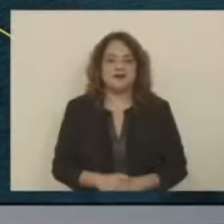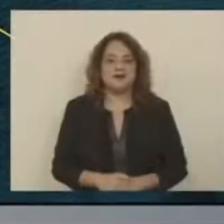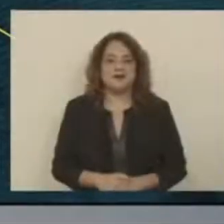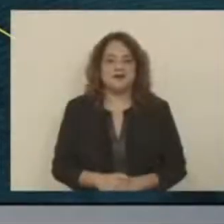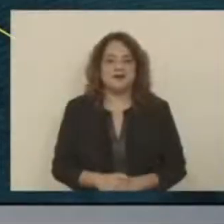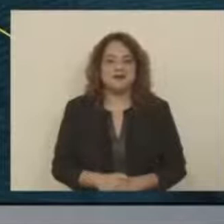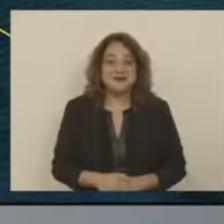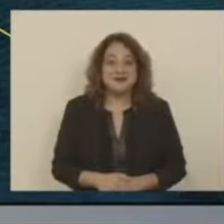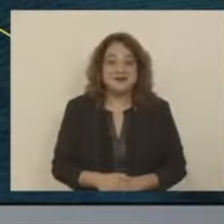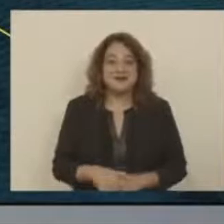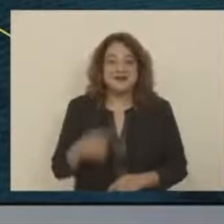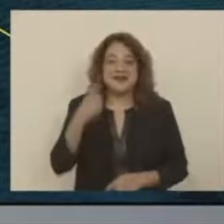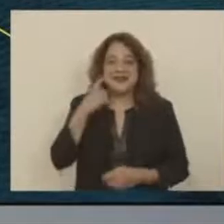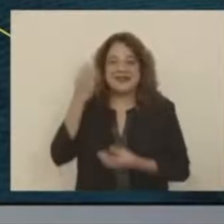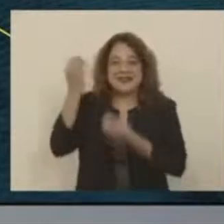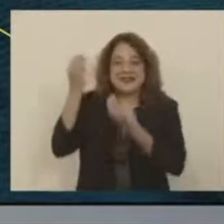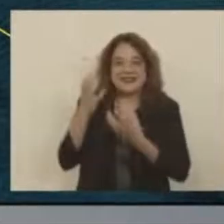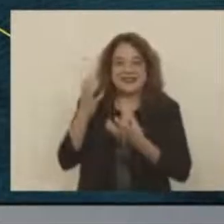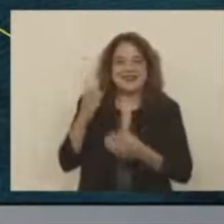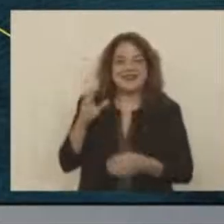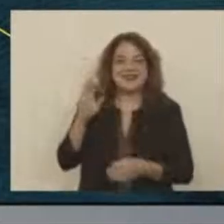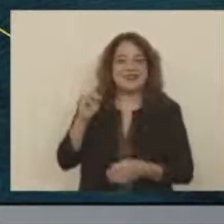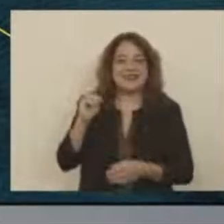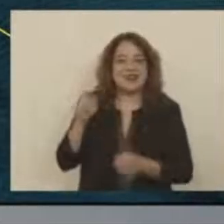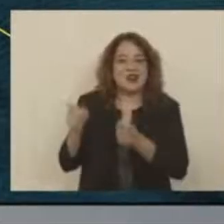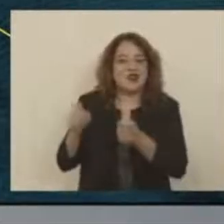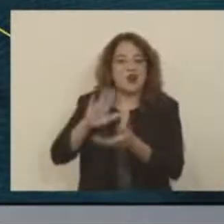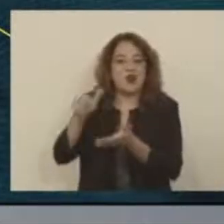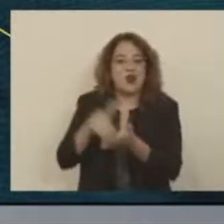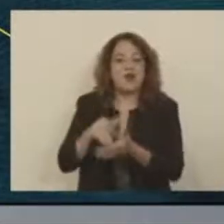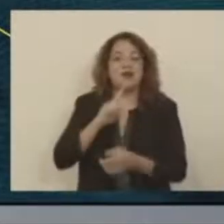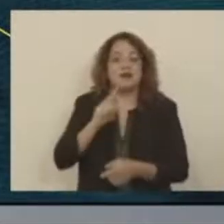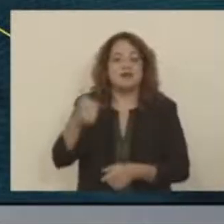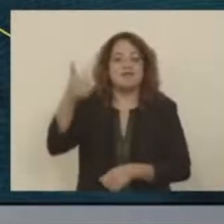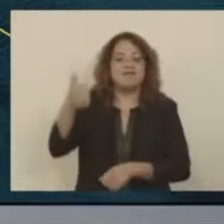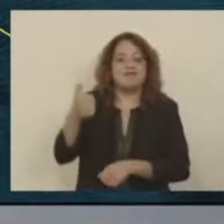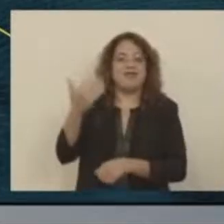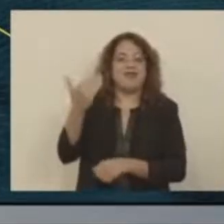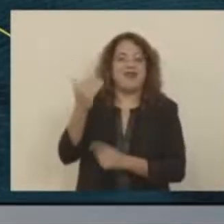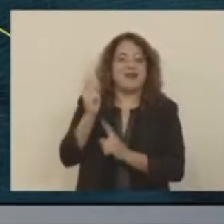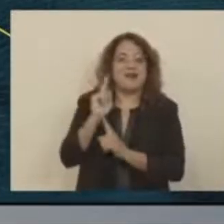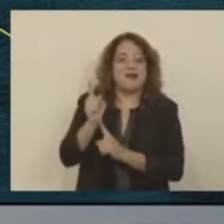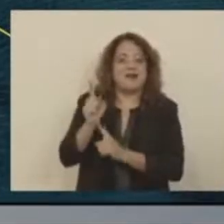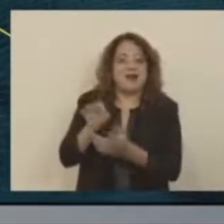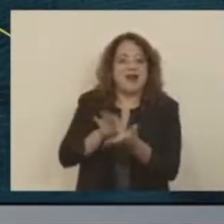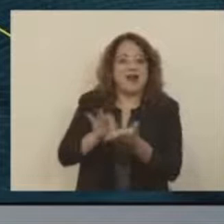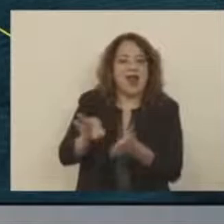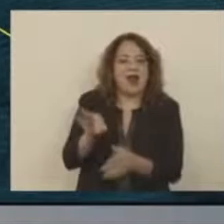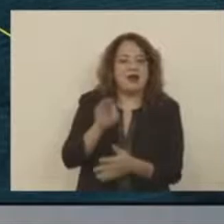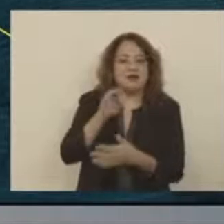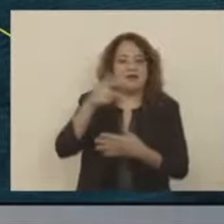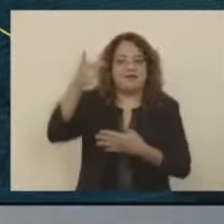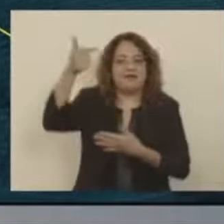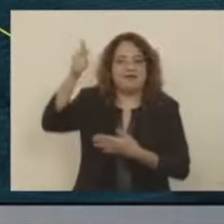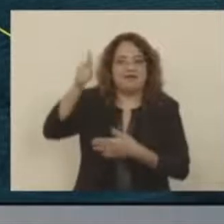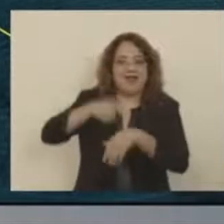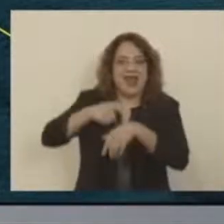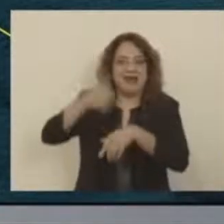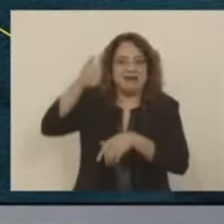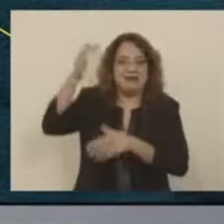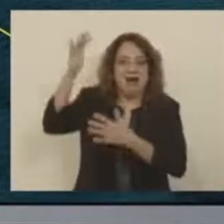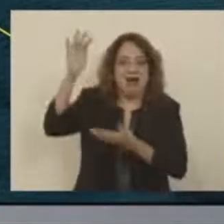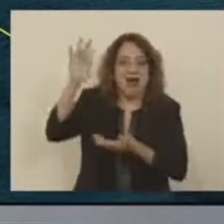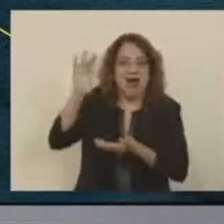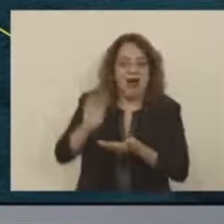As we just heard from the control room, we've entered into our terminal count sequence. What you'll expect to hear a little bit over the communication